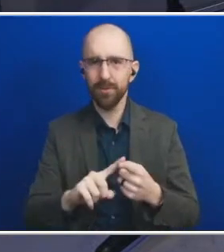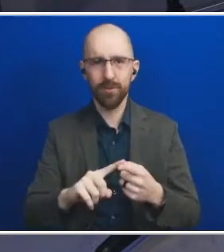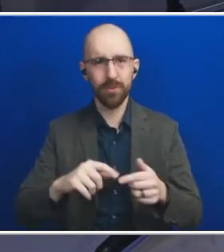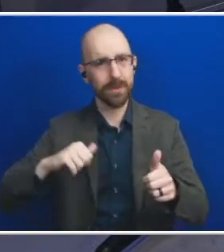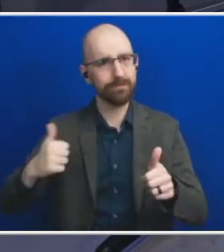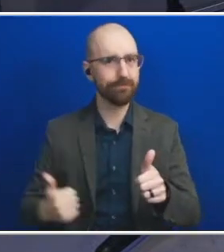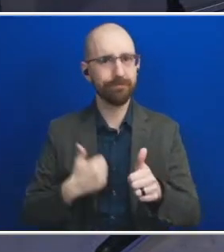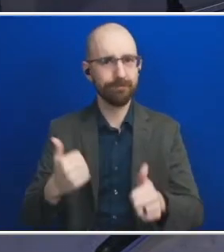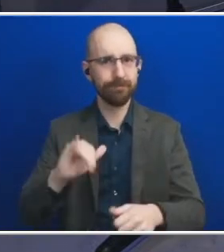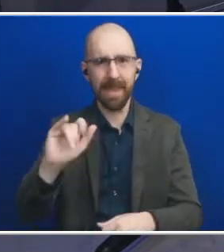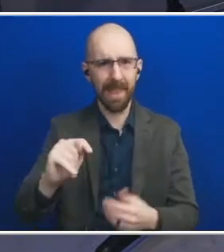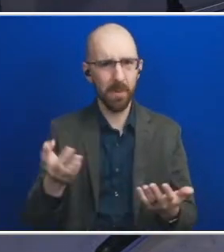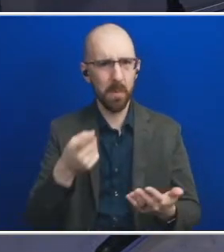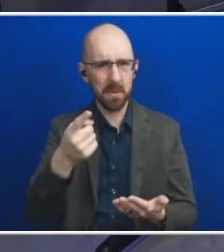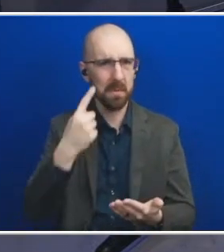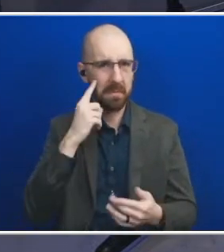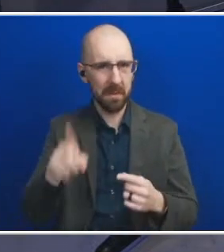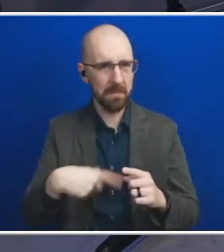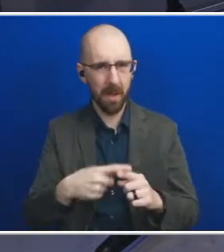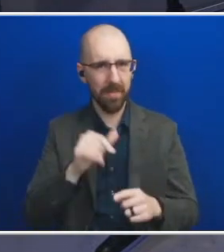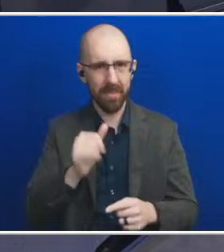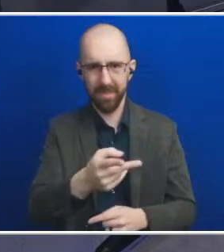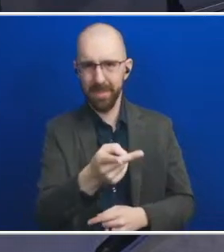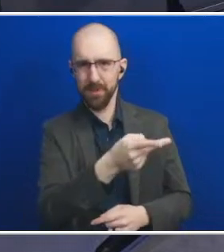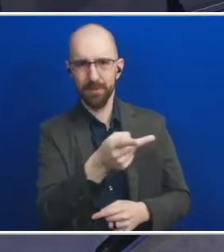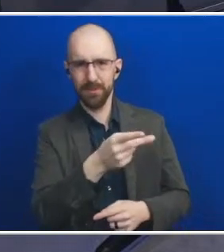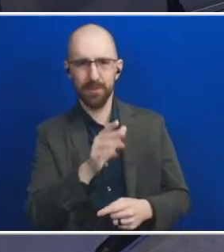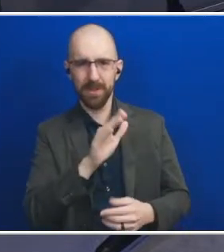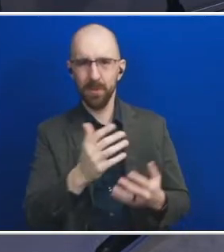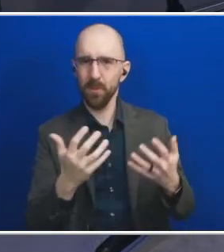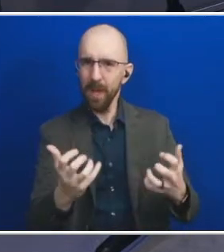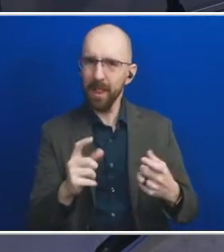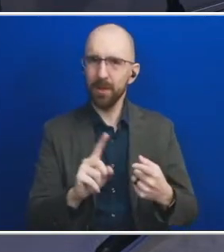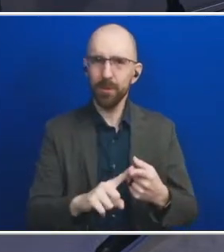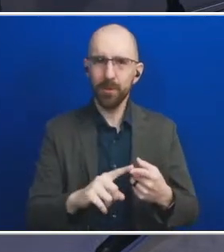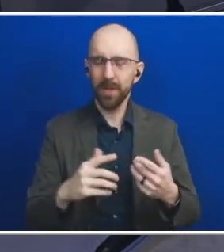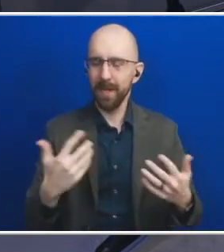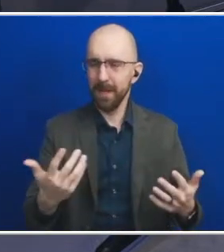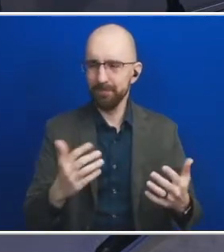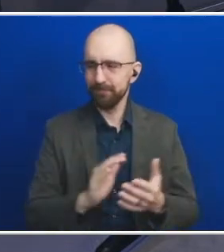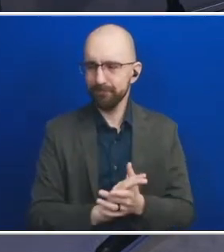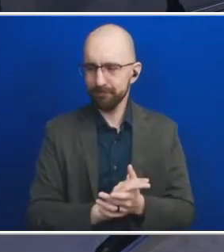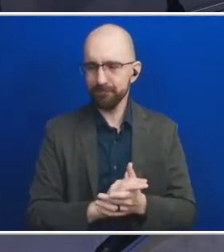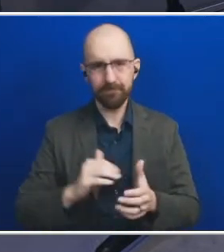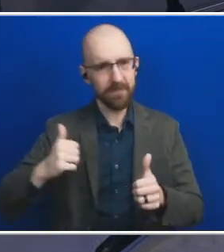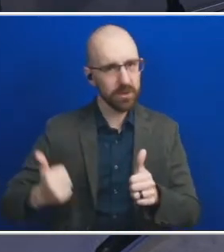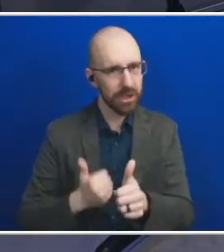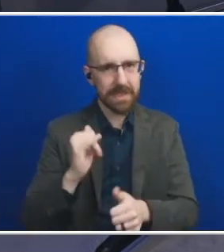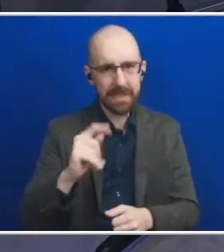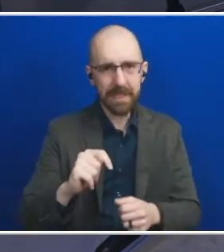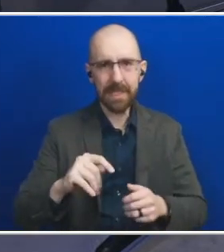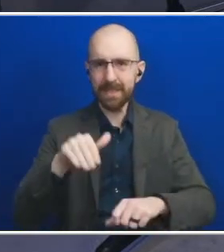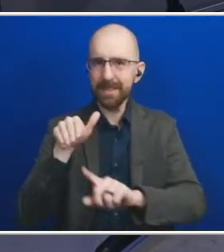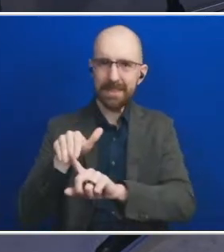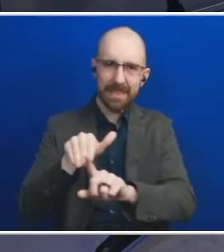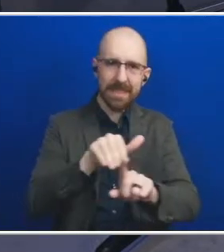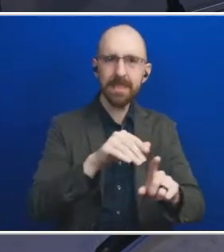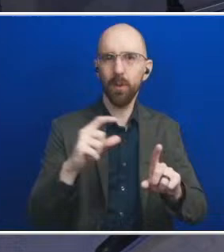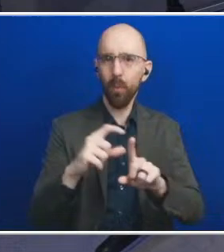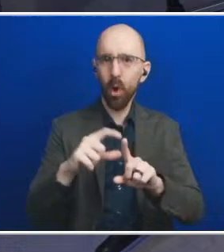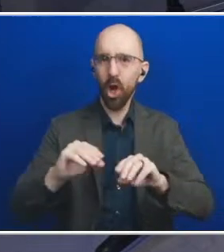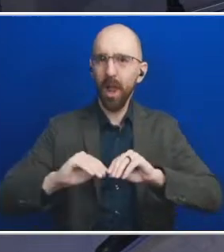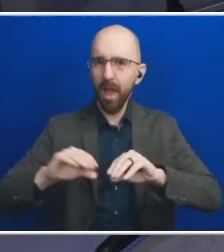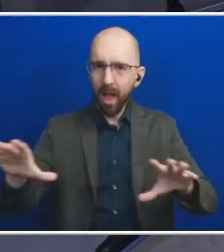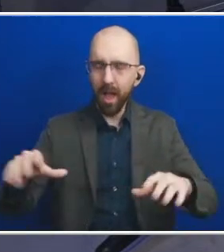of this, of Jackson and his will to get after this and get the word out and really make this mean something